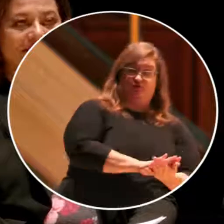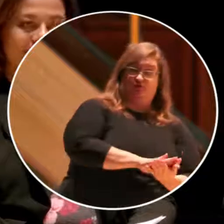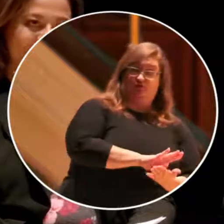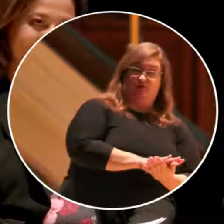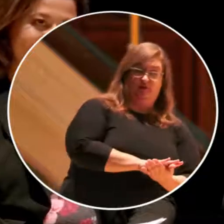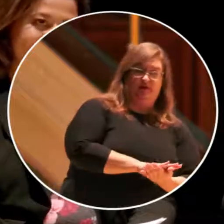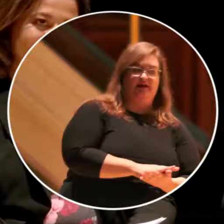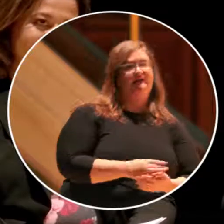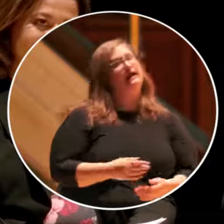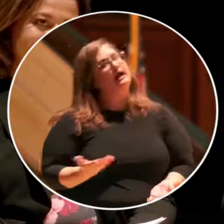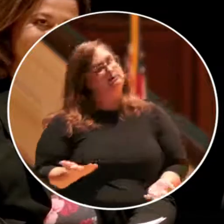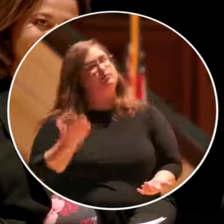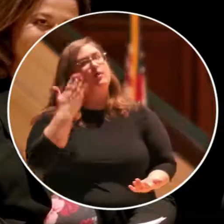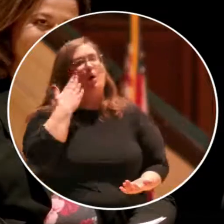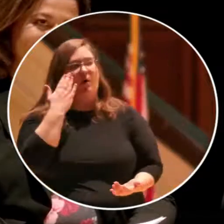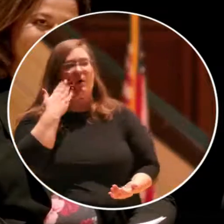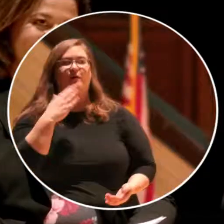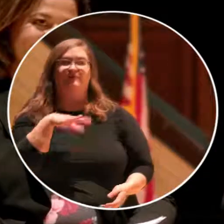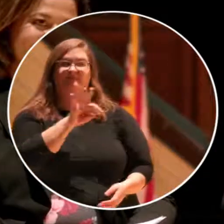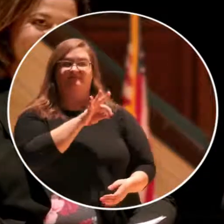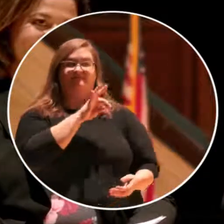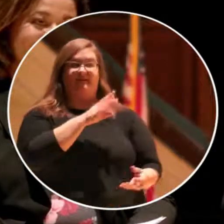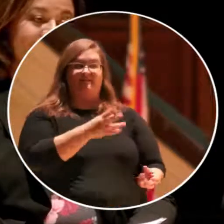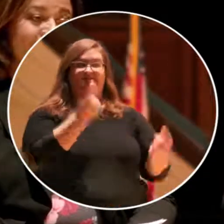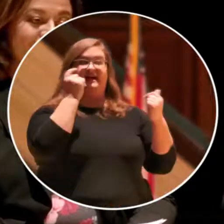fast food has become a dinner staple.